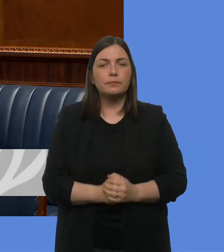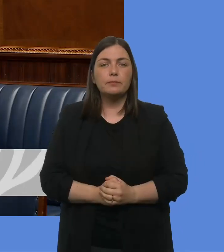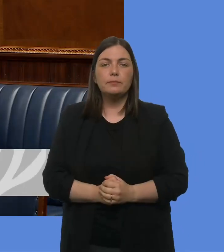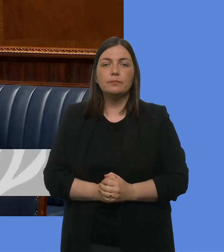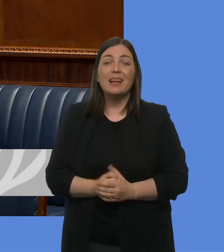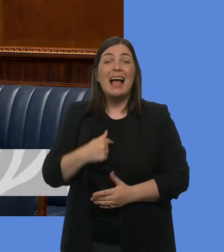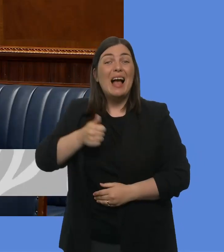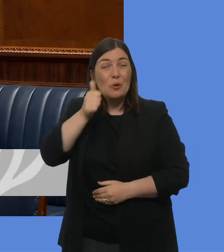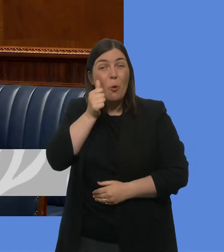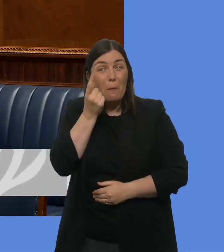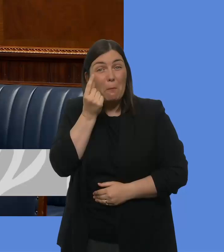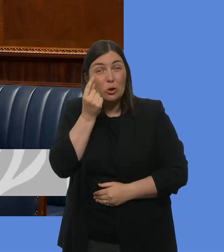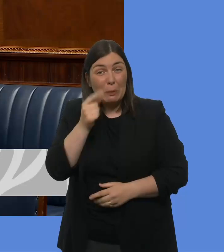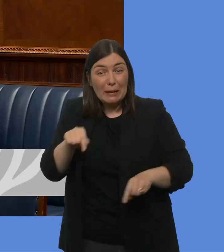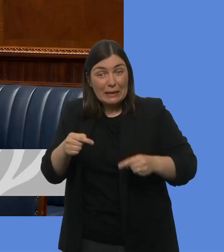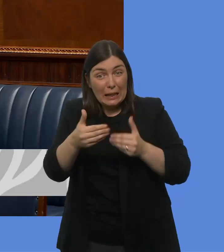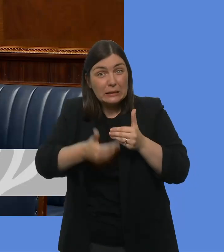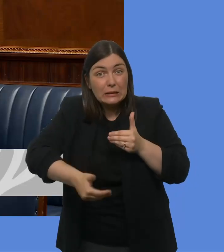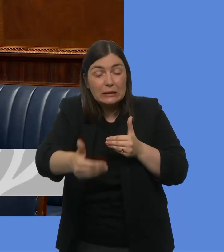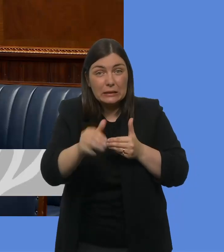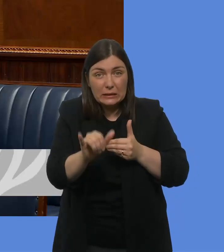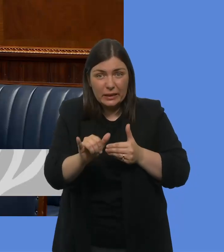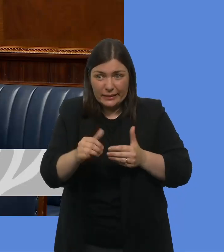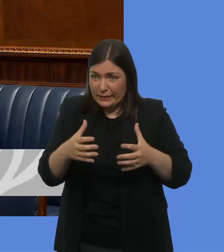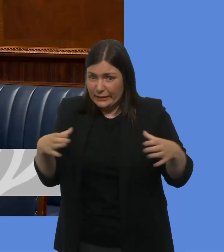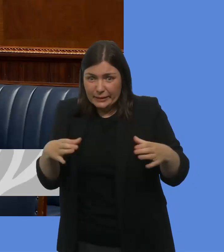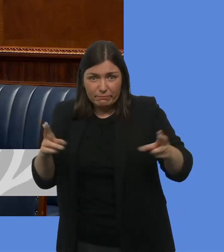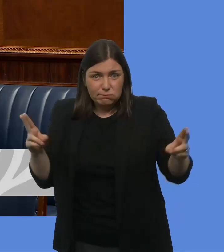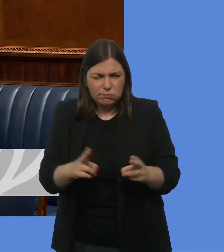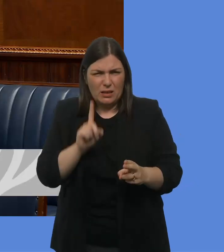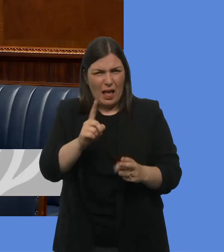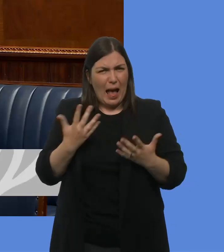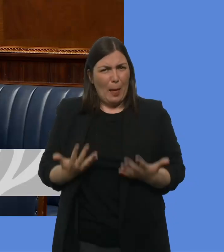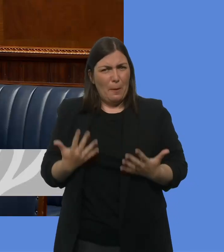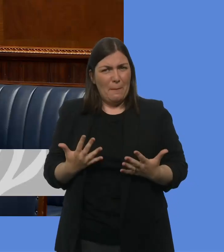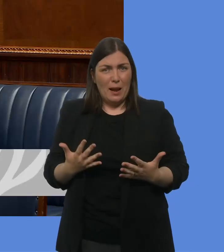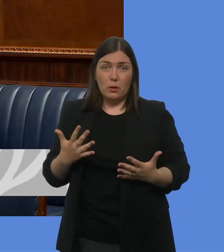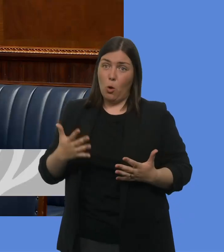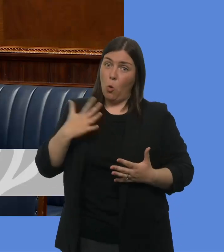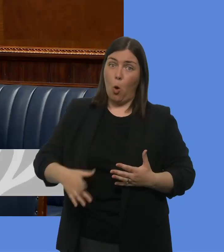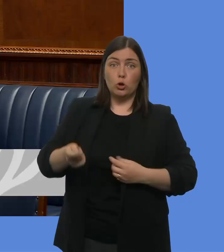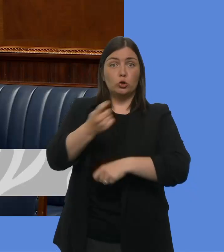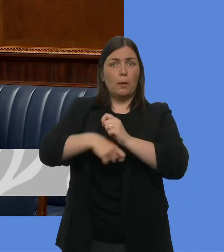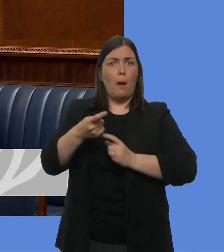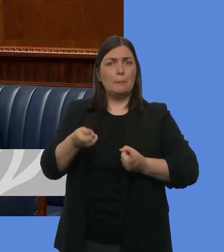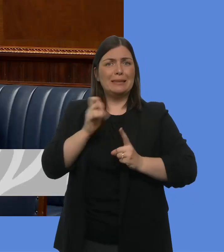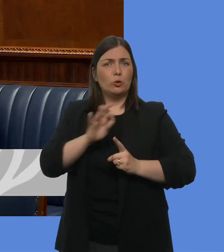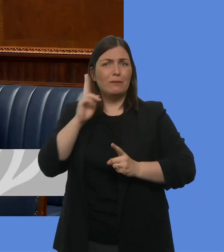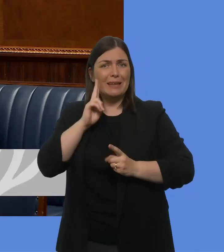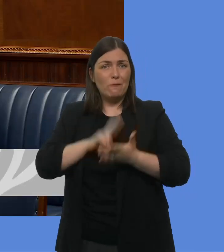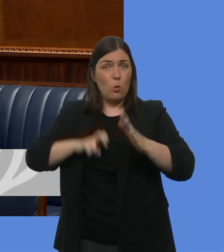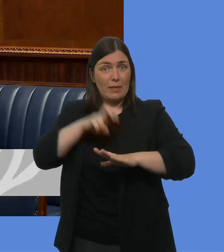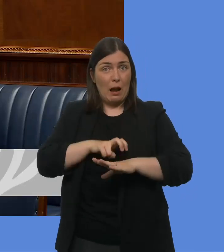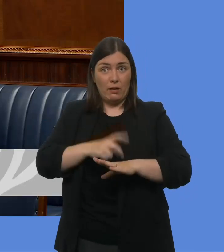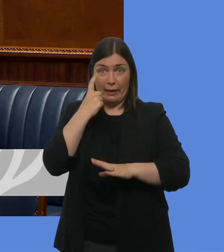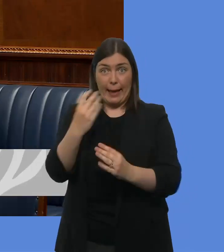challenges, there is no route to qualify as a teacher of the deaf in Northern Ireland, and that has already been referenced. So to generate teachers of the deaf that we